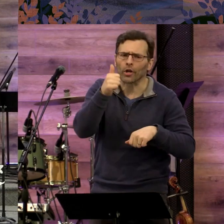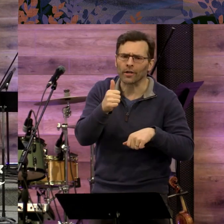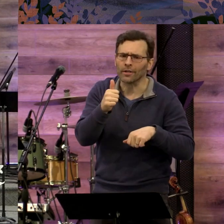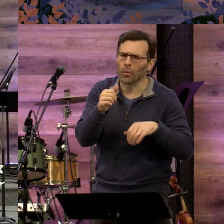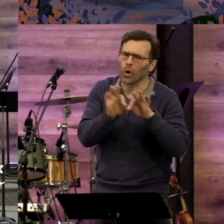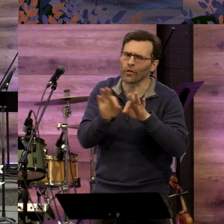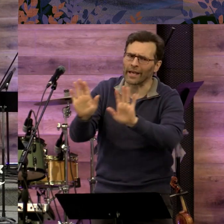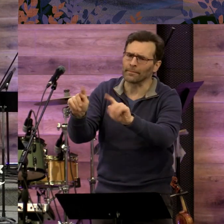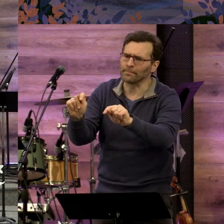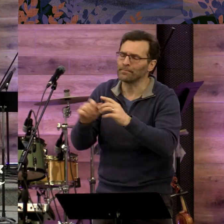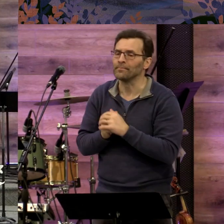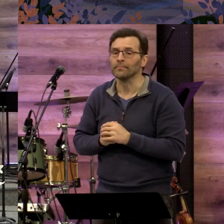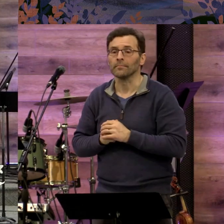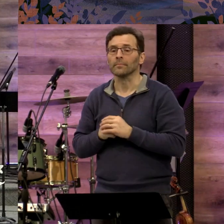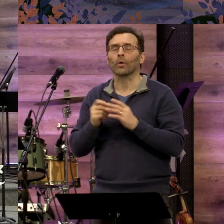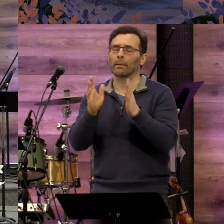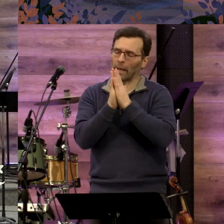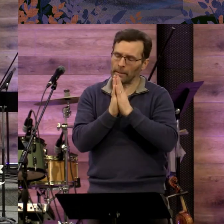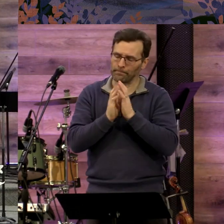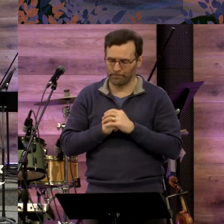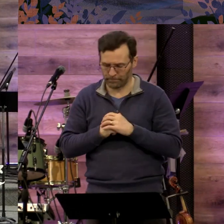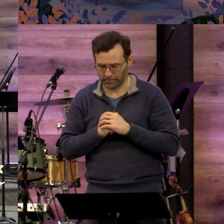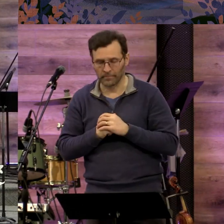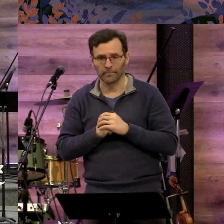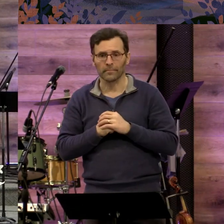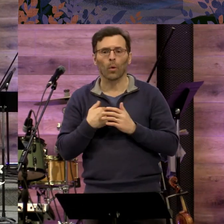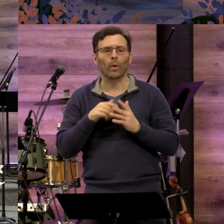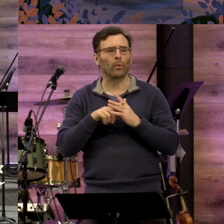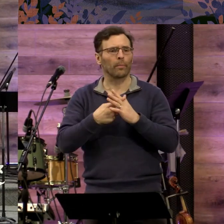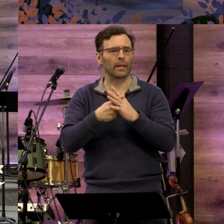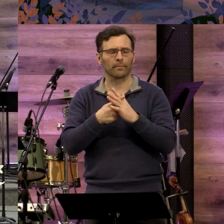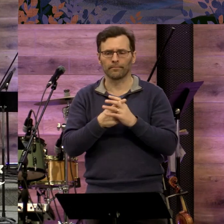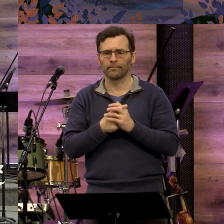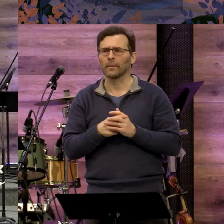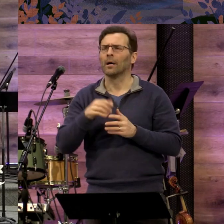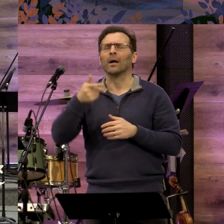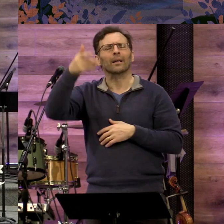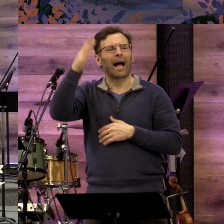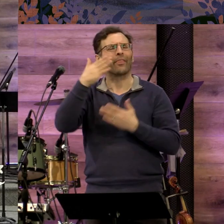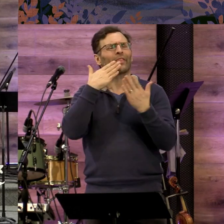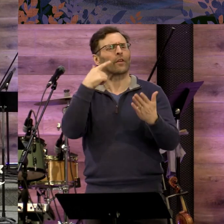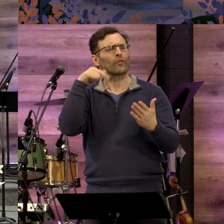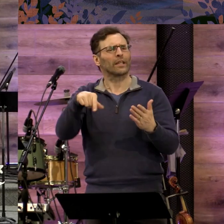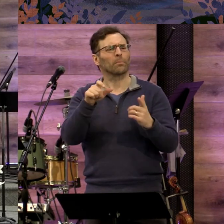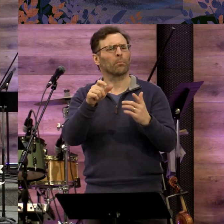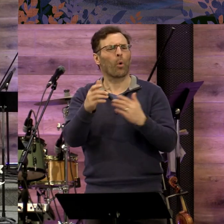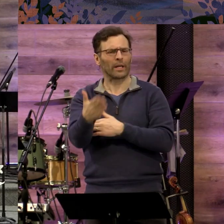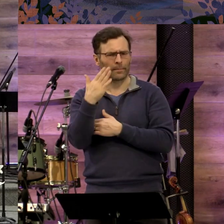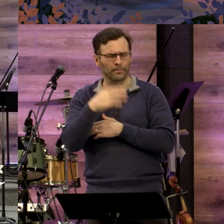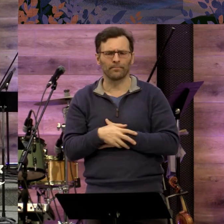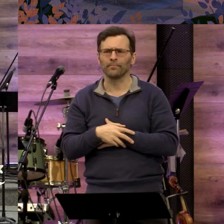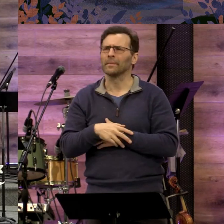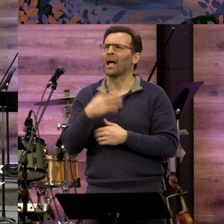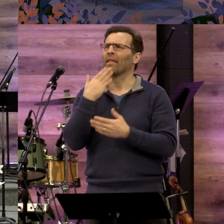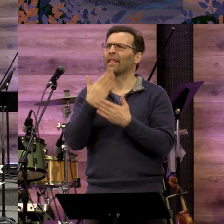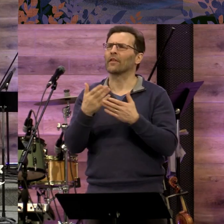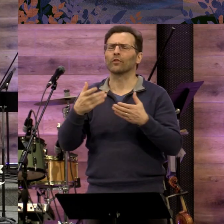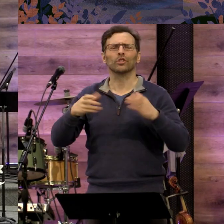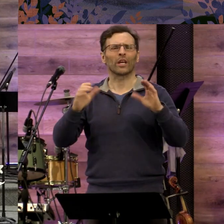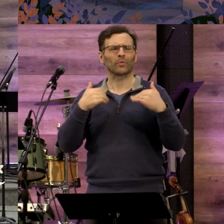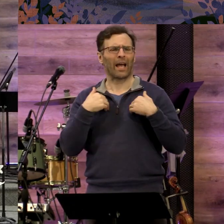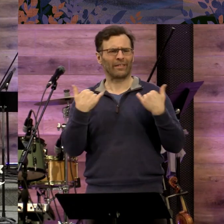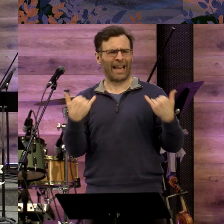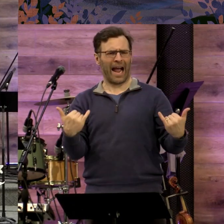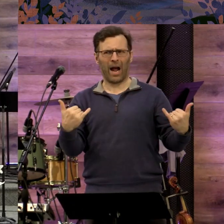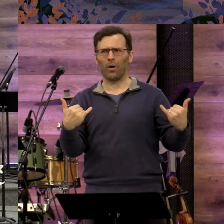we get to celebrate like that. So, all right, let's pray, and we will be in John 1. God, thank you for this morning. Thank you for the chance that we have now